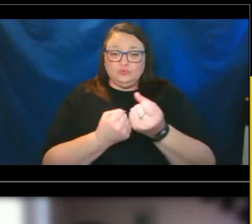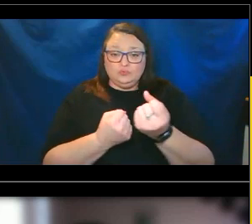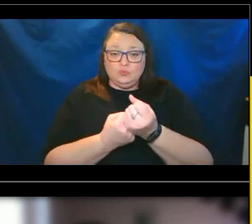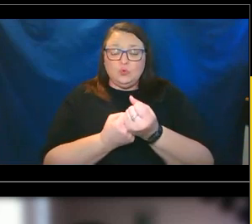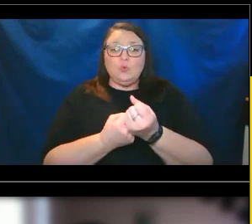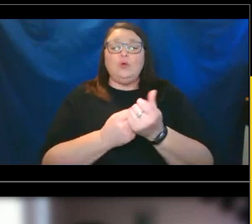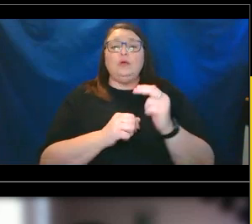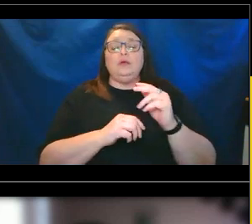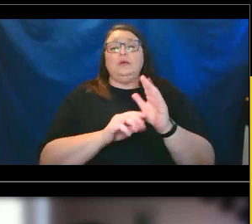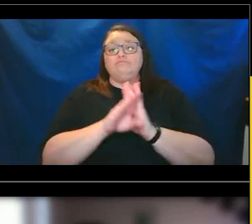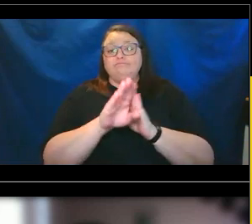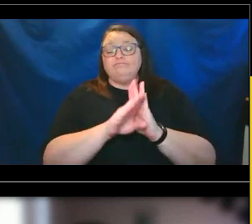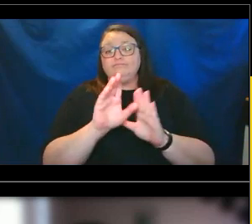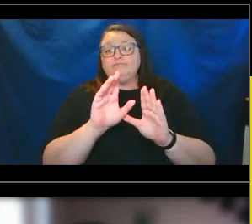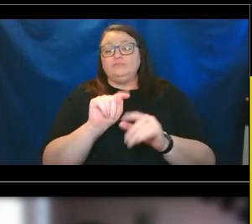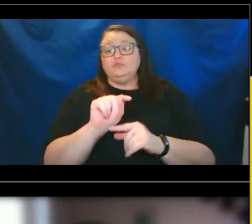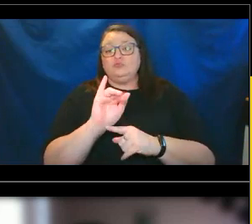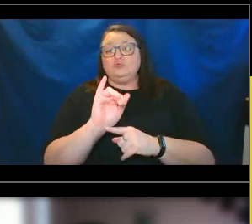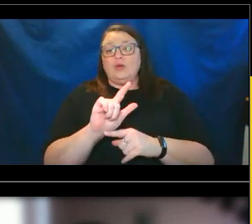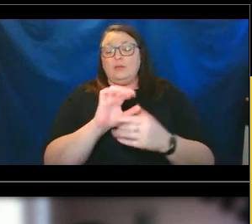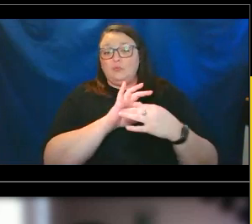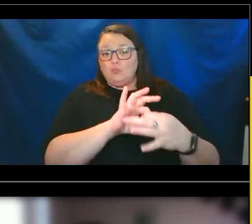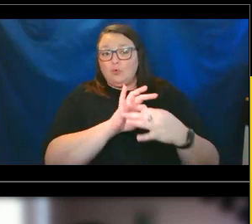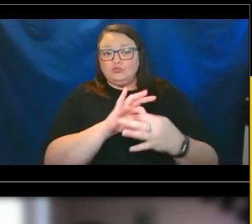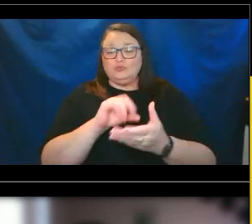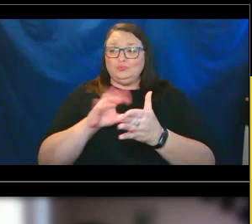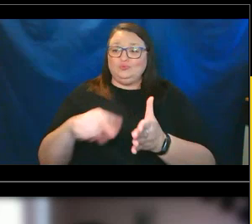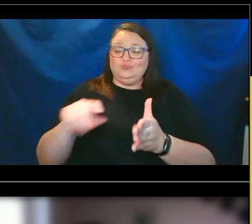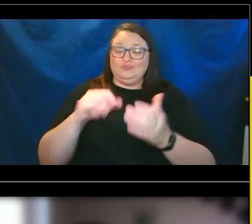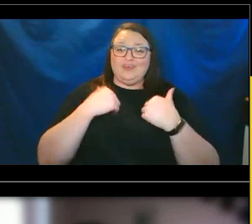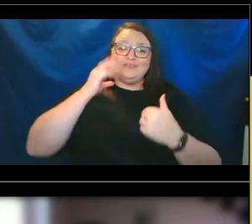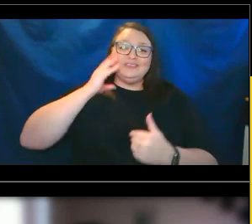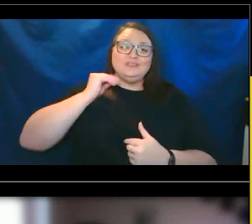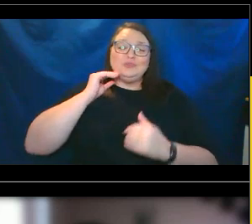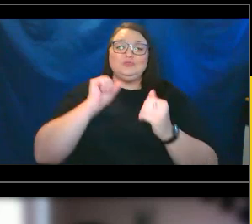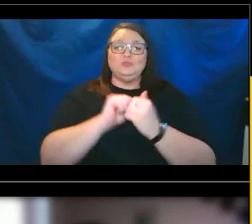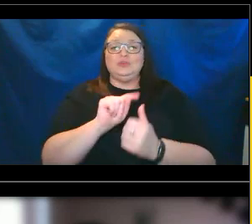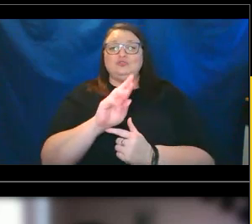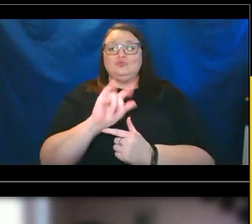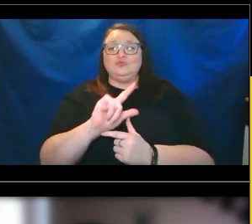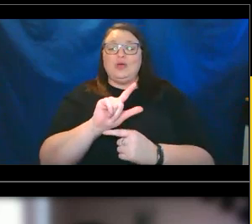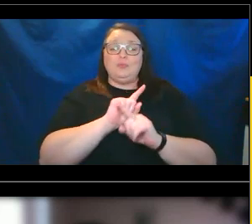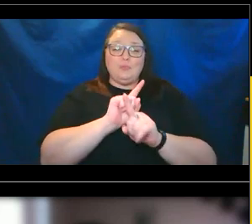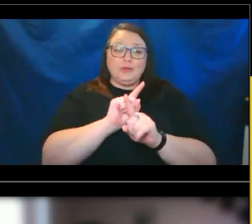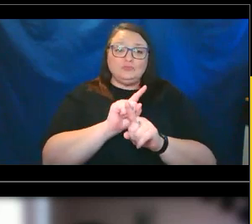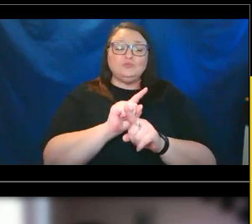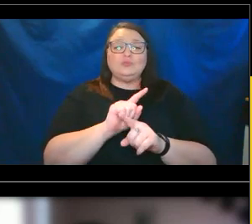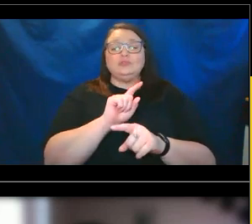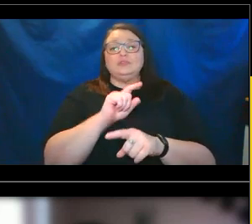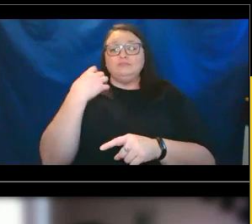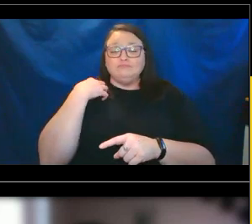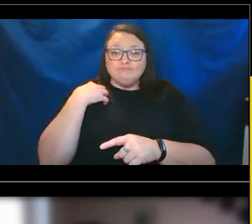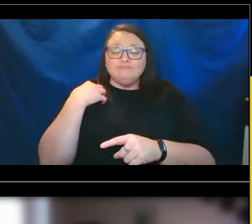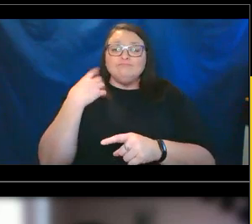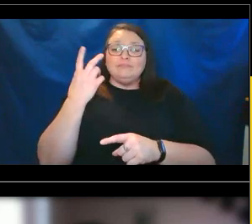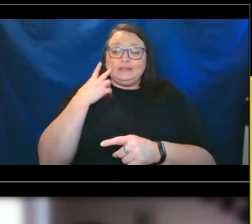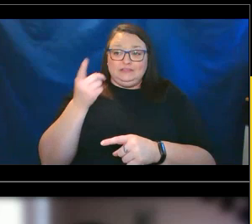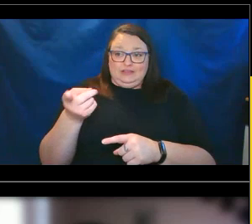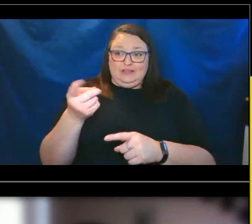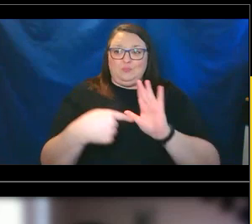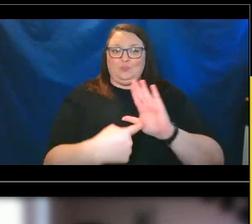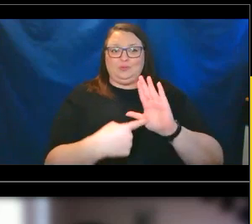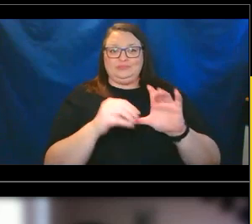building tribal partnerships so that students have experience with tribal mentors and tribal employers. They see themselves represented in